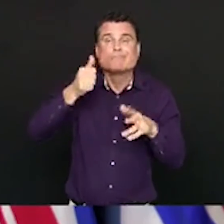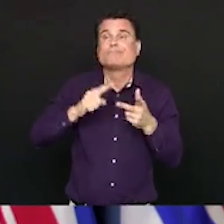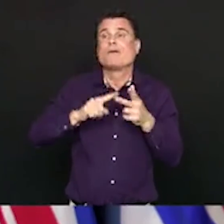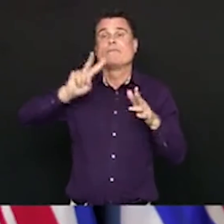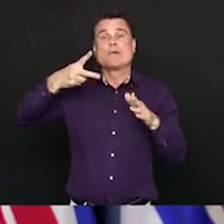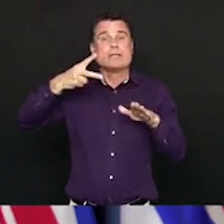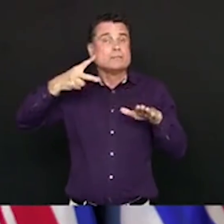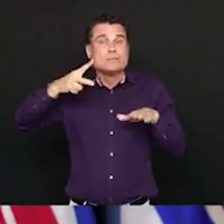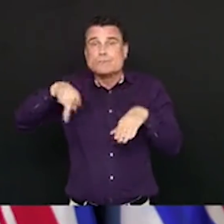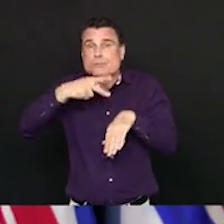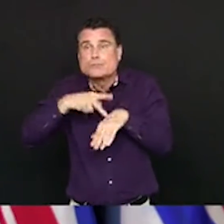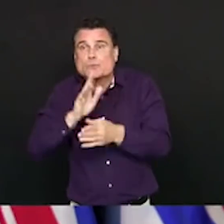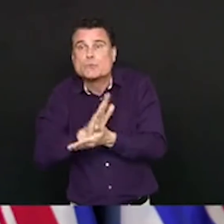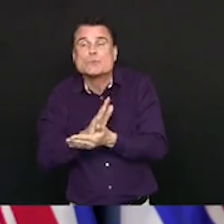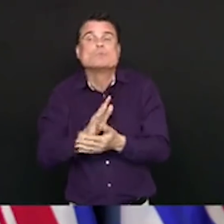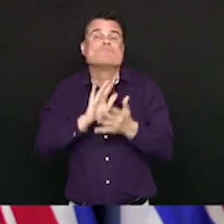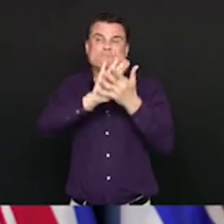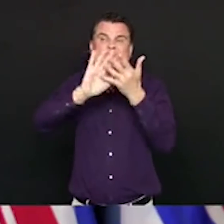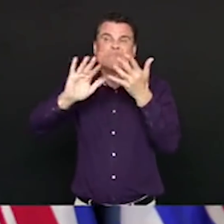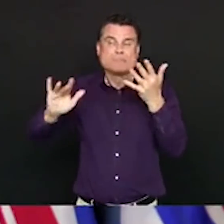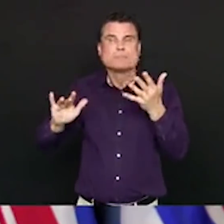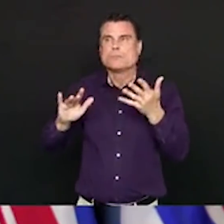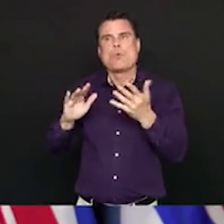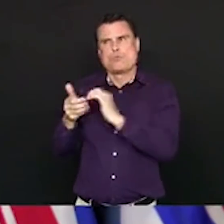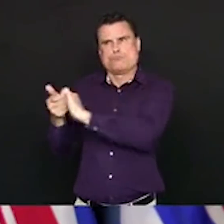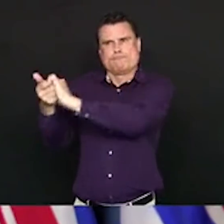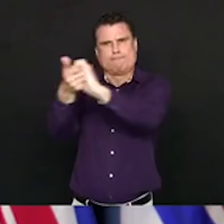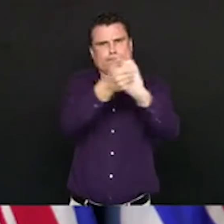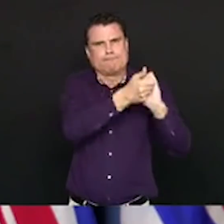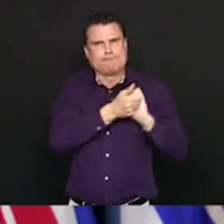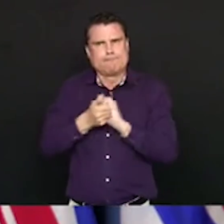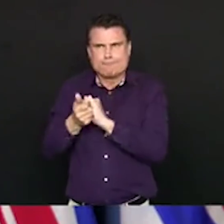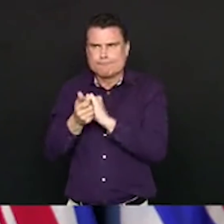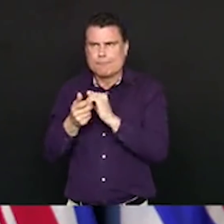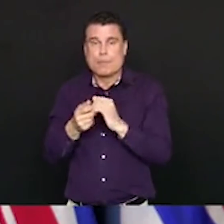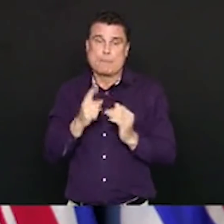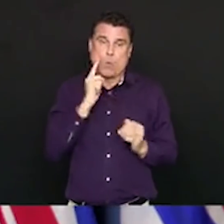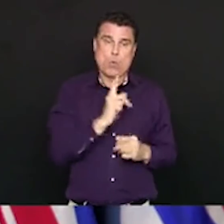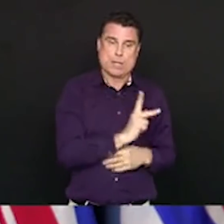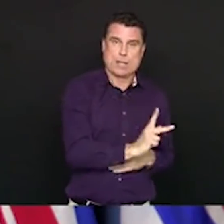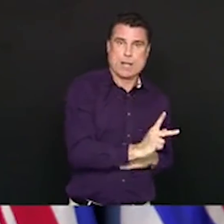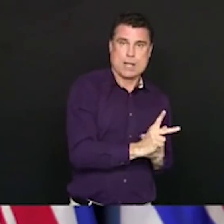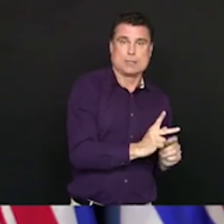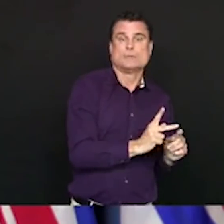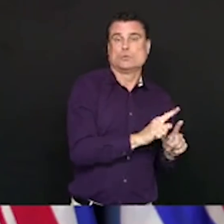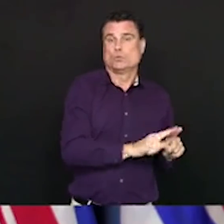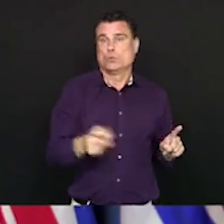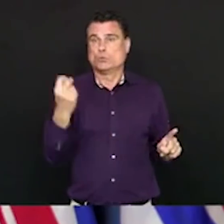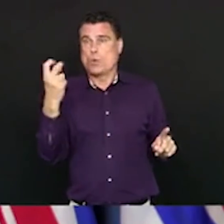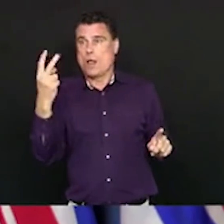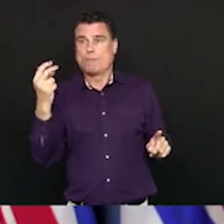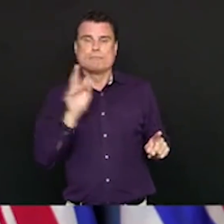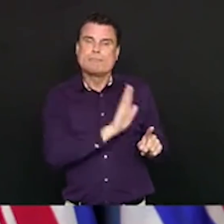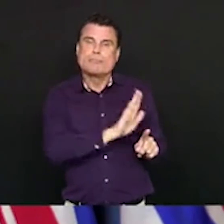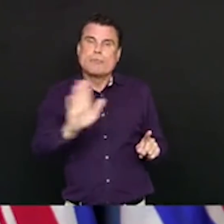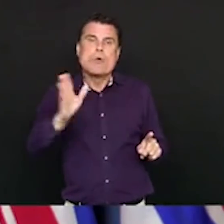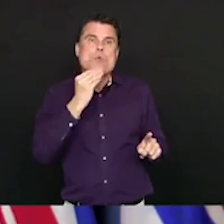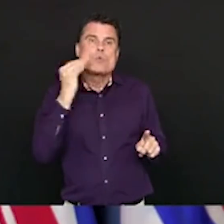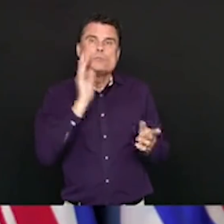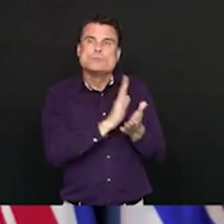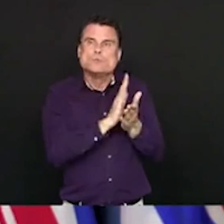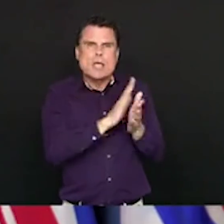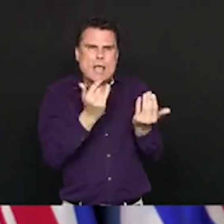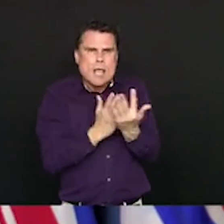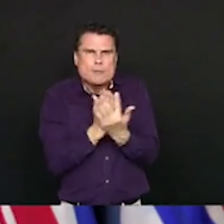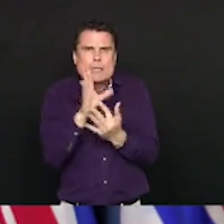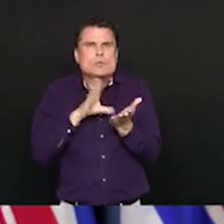of components of our K-12 system working cooperatively to try and find a way forward through this virtual period, and also